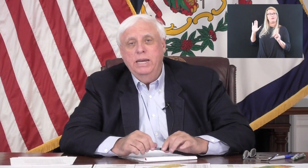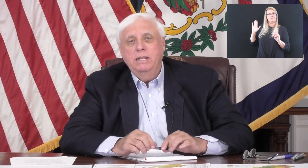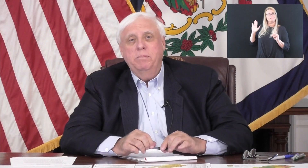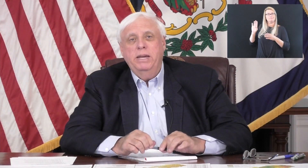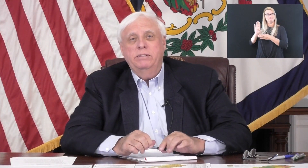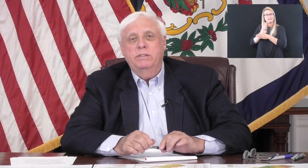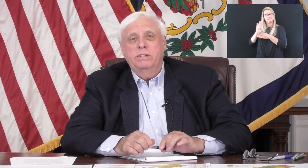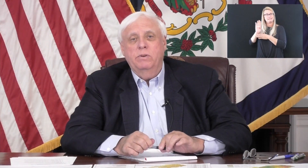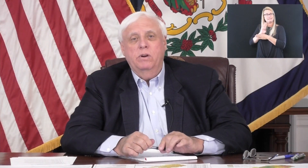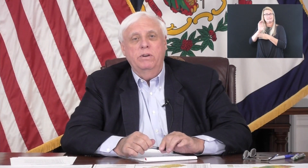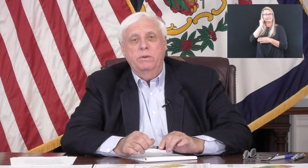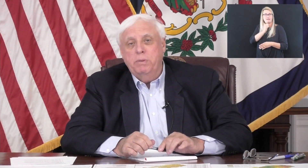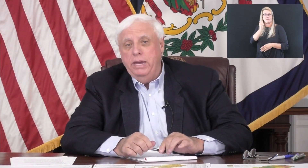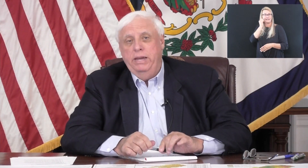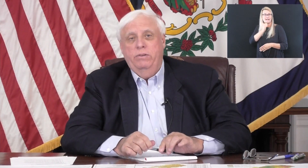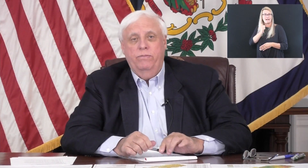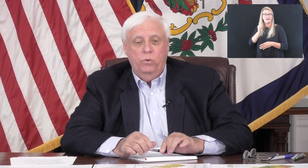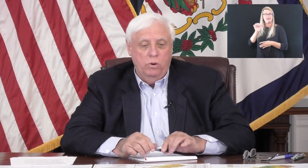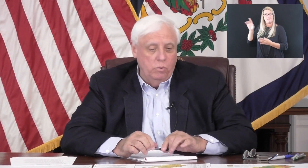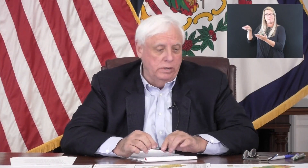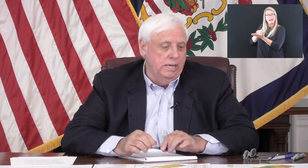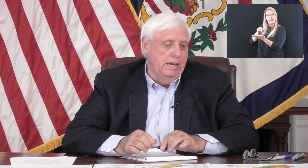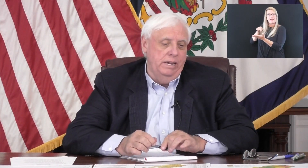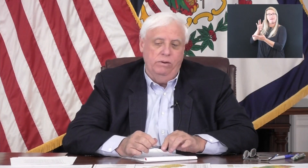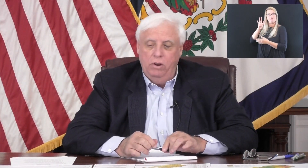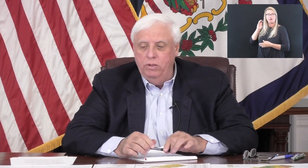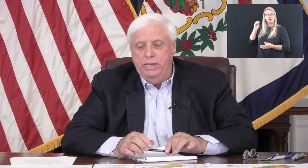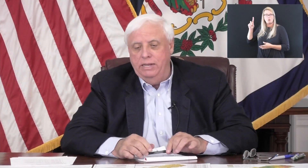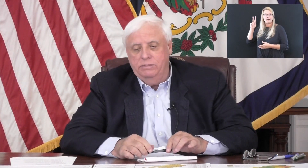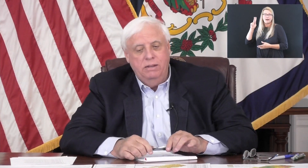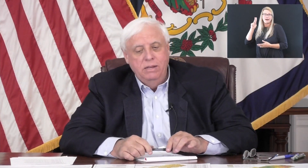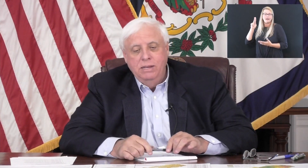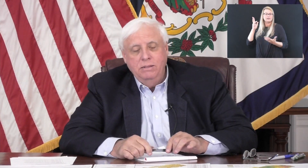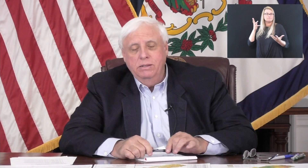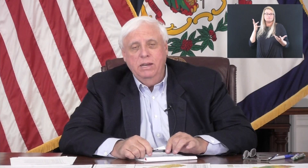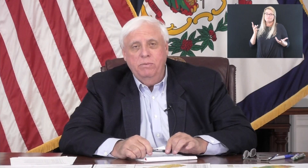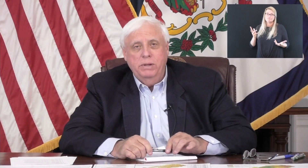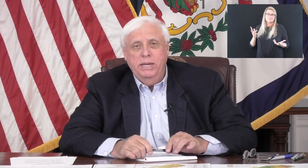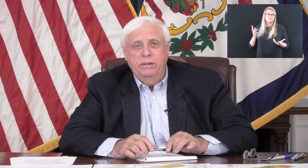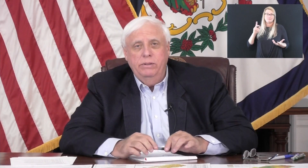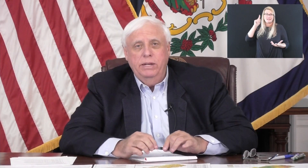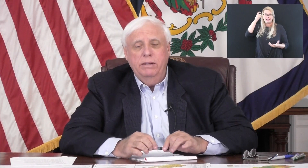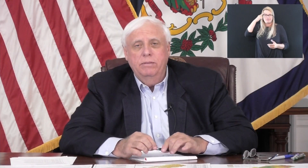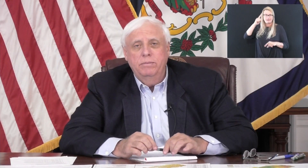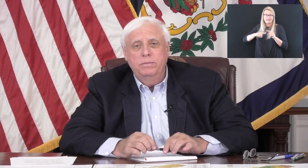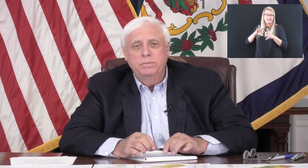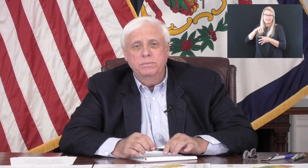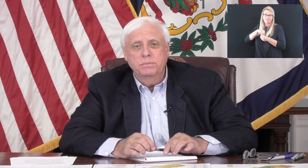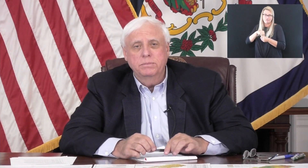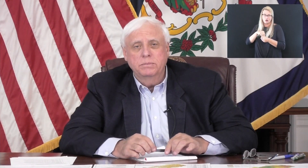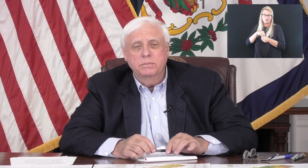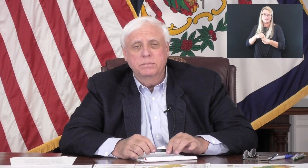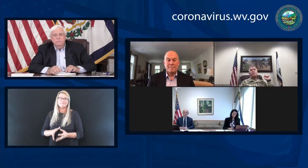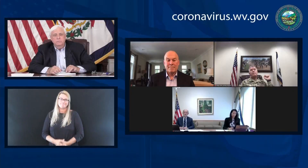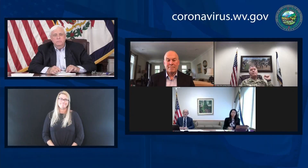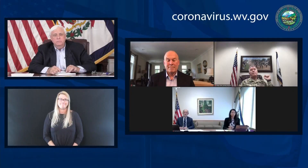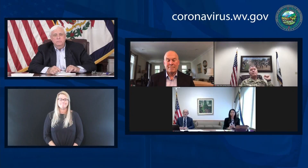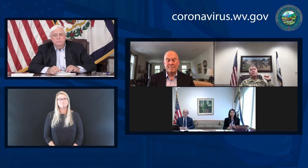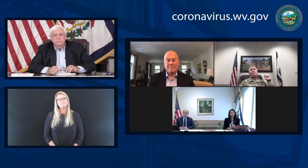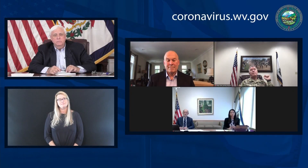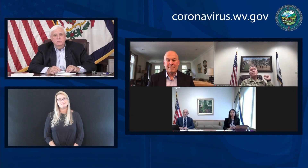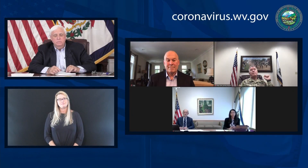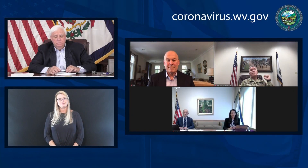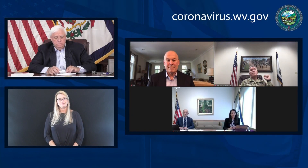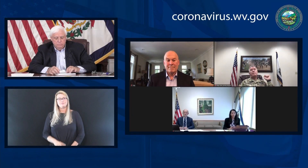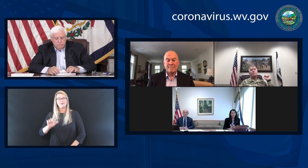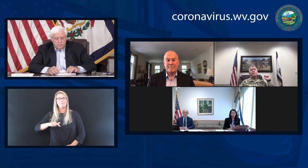on a daily basis in regard to their pay or their 401k or all that kind of stuff, the government can't do that. All right, thank you,